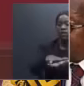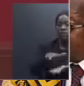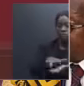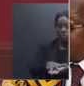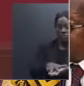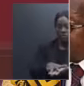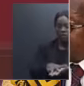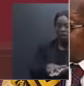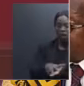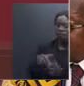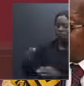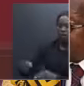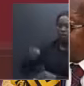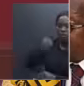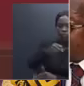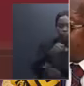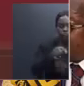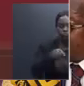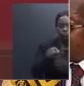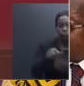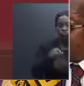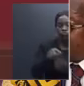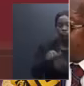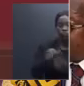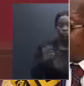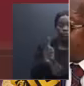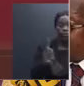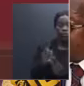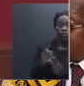the appointment of the nominees as Justice of the Supreme Court.